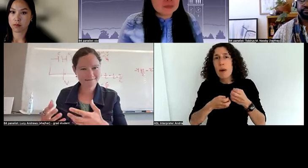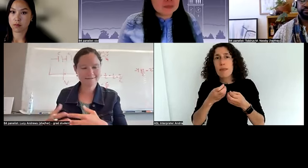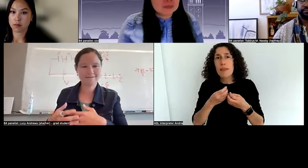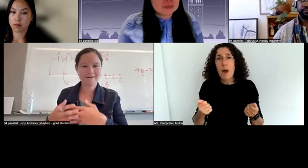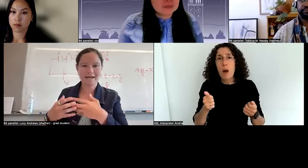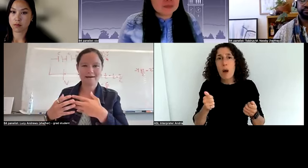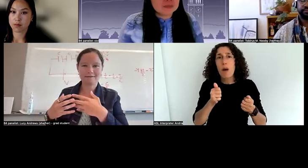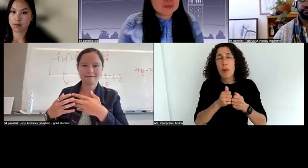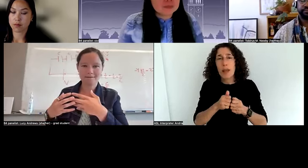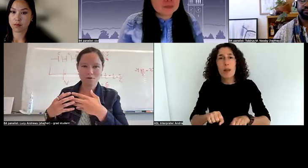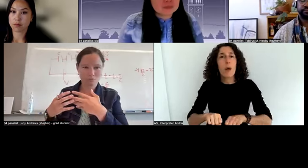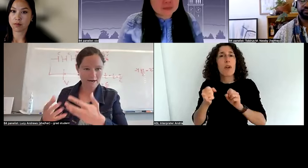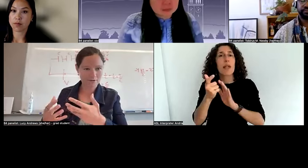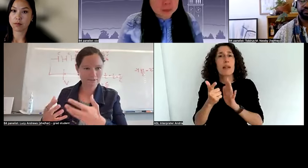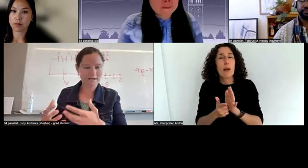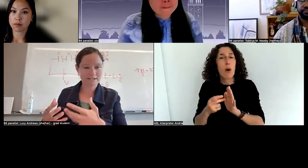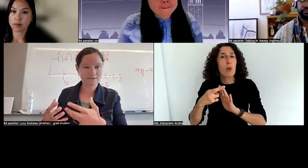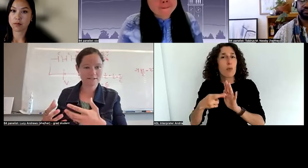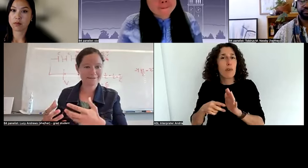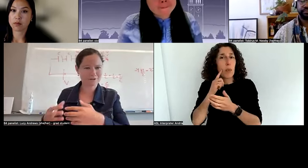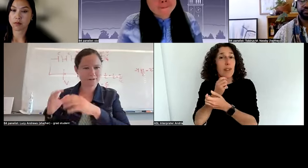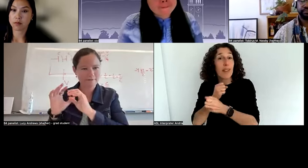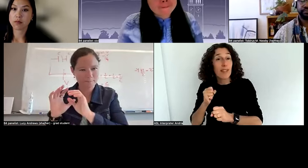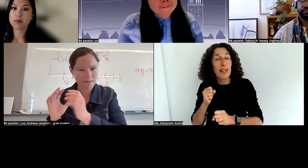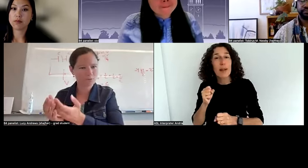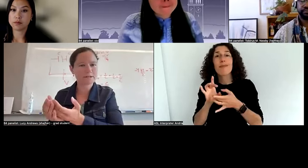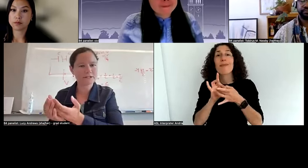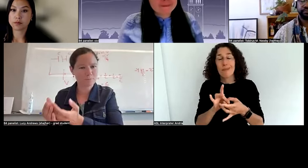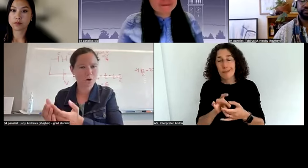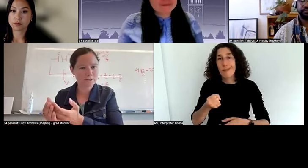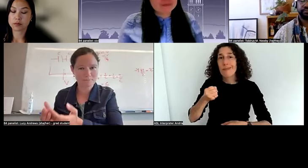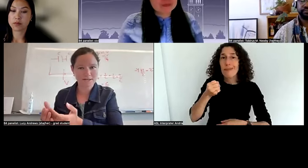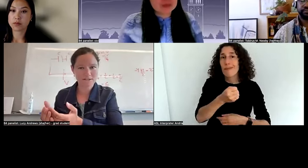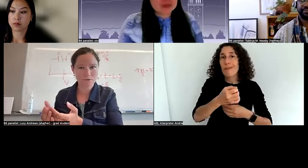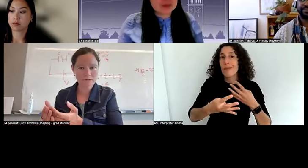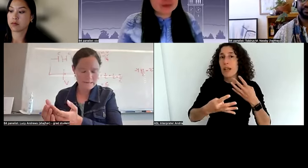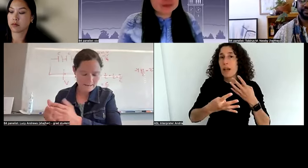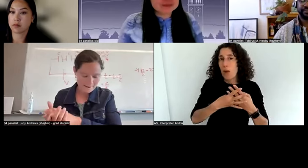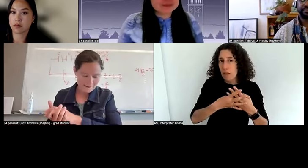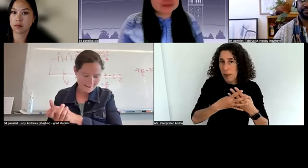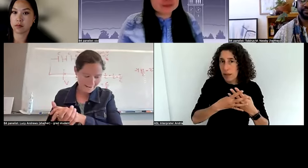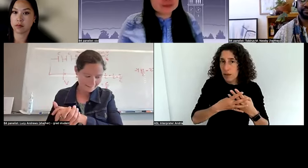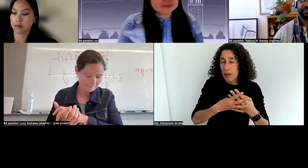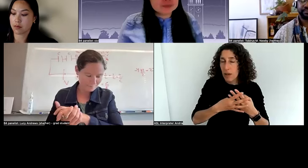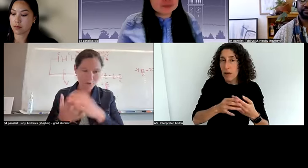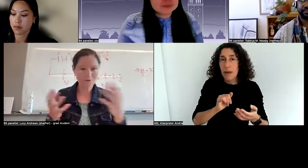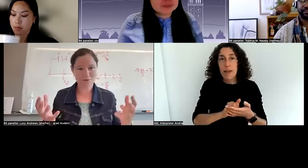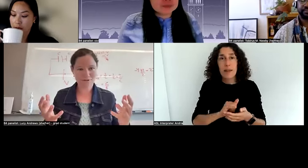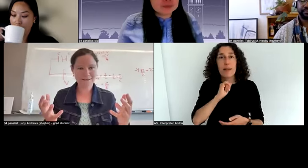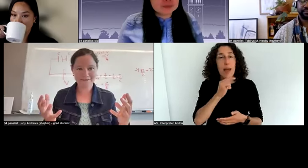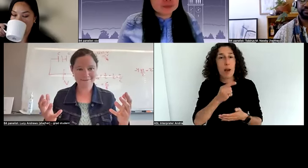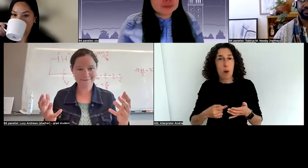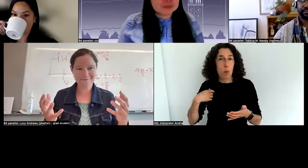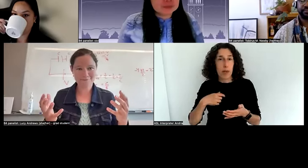debt and records in the eyes of the state that their lives become really small and impossible. And both of